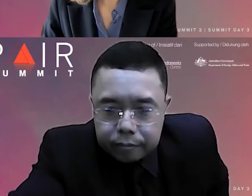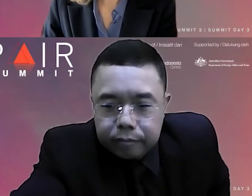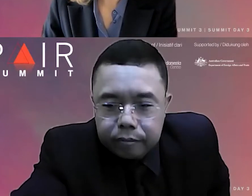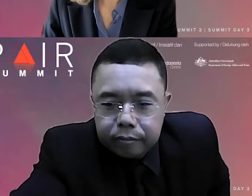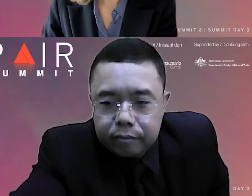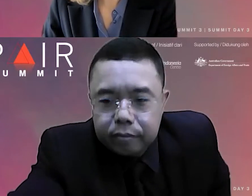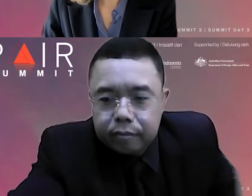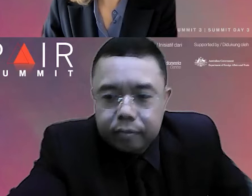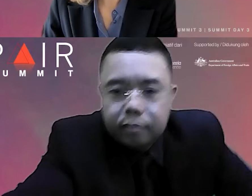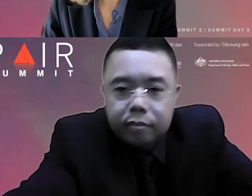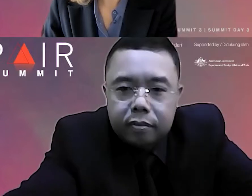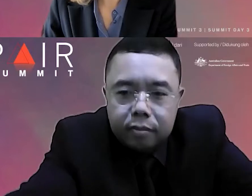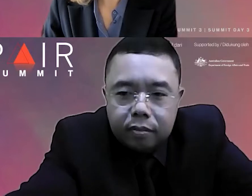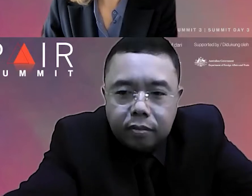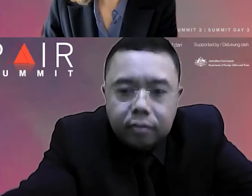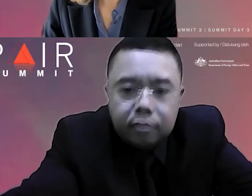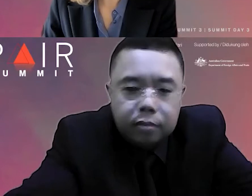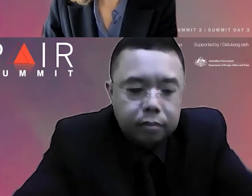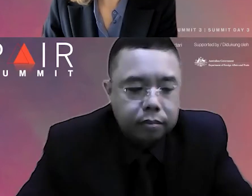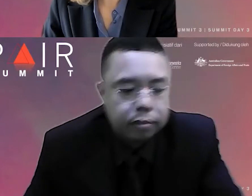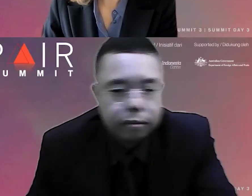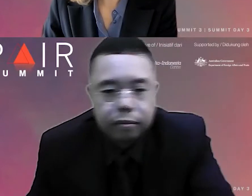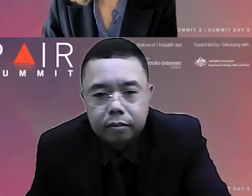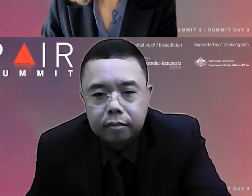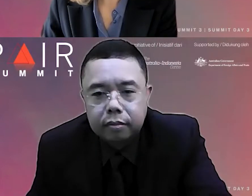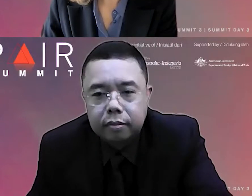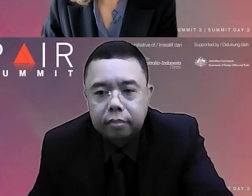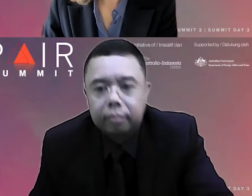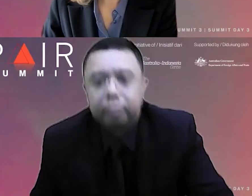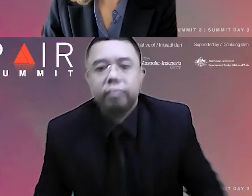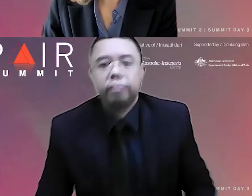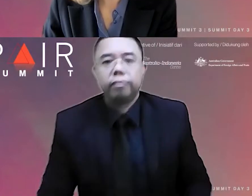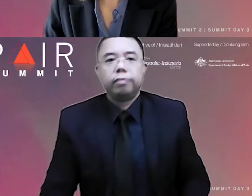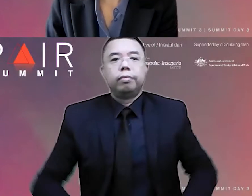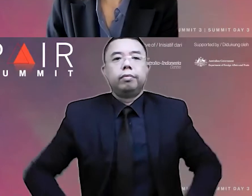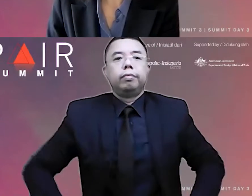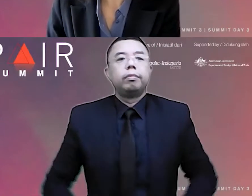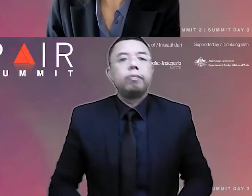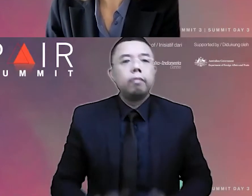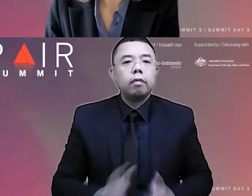Minister of Coordinating Economy is about in social protection.